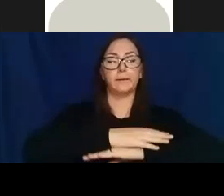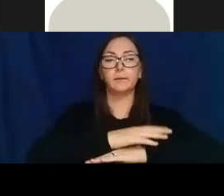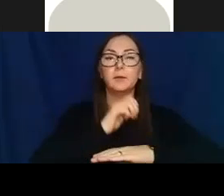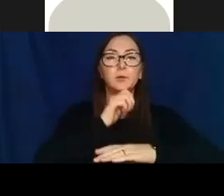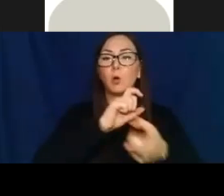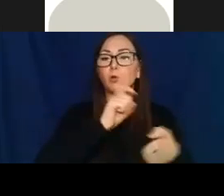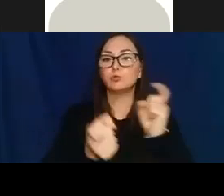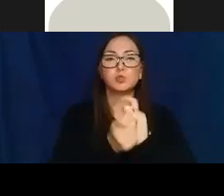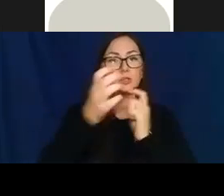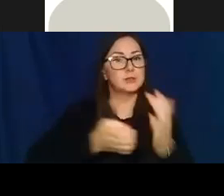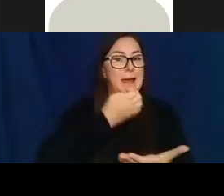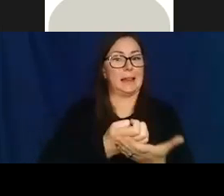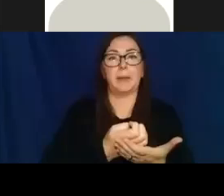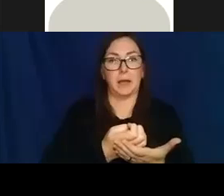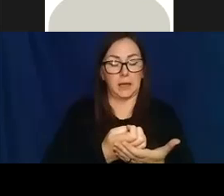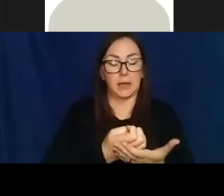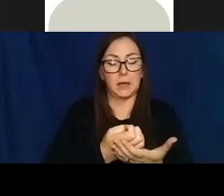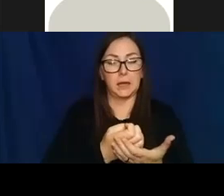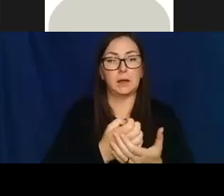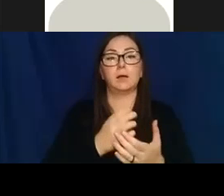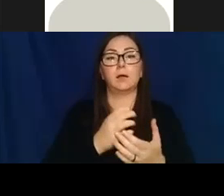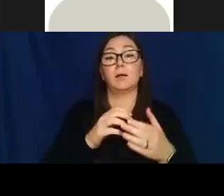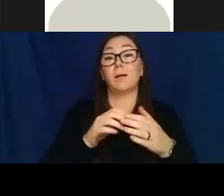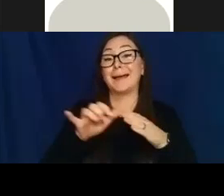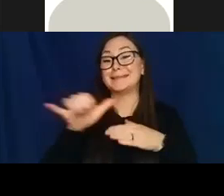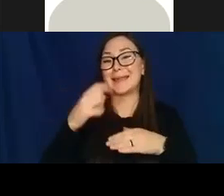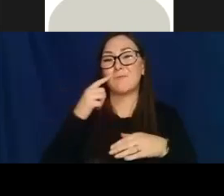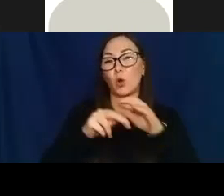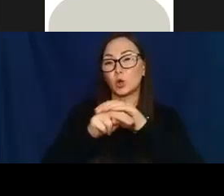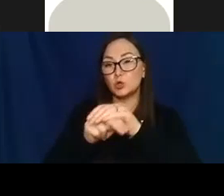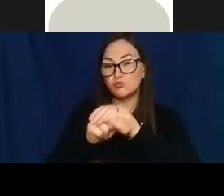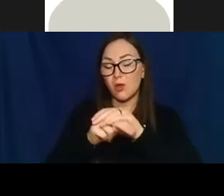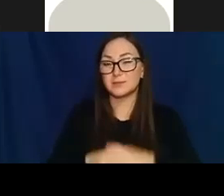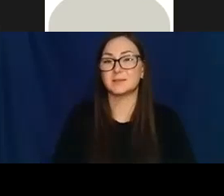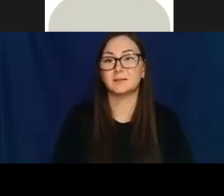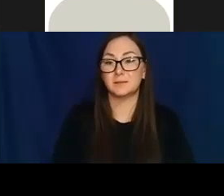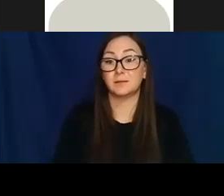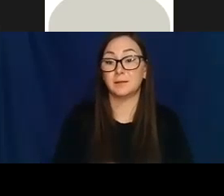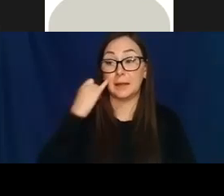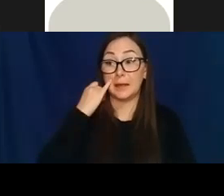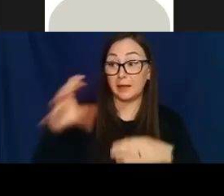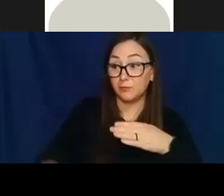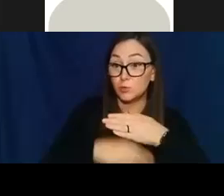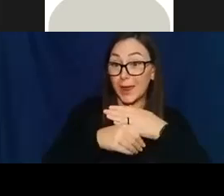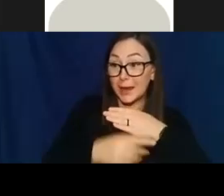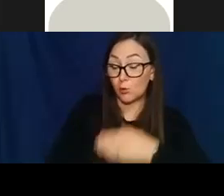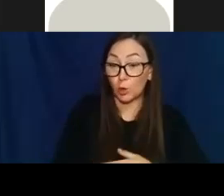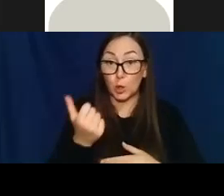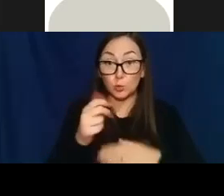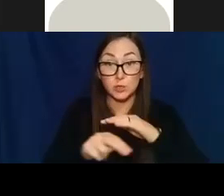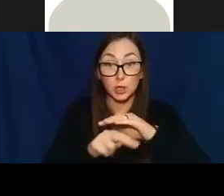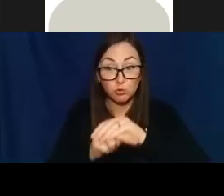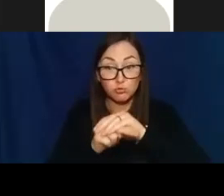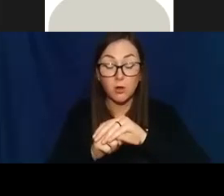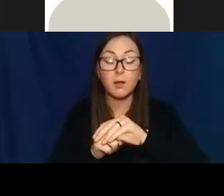for neutrons. By losing or gaining neutrons, you just make another isotope of that element, okay? So